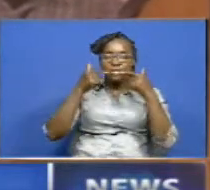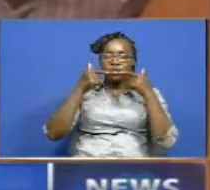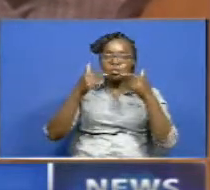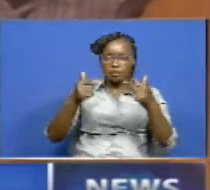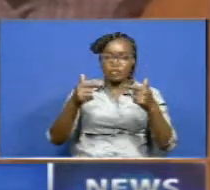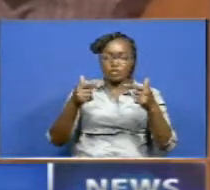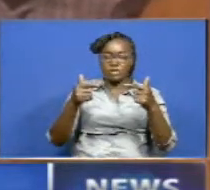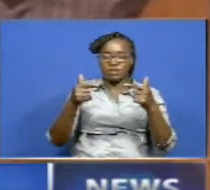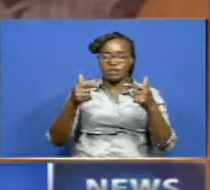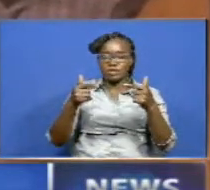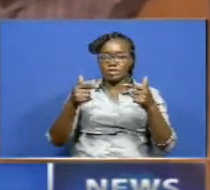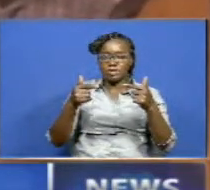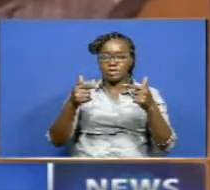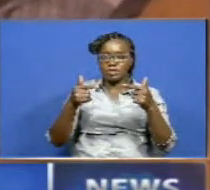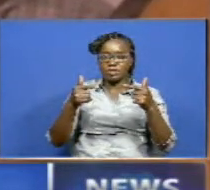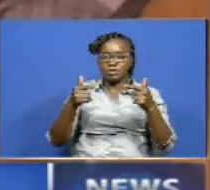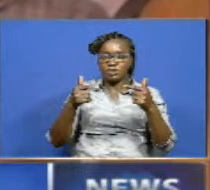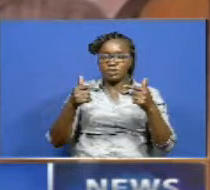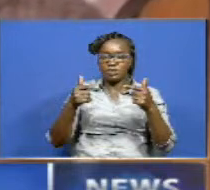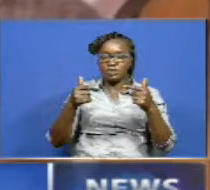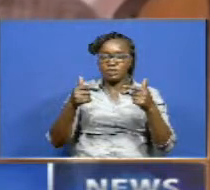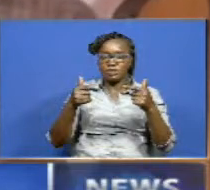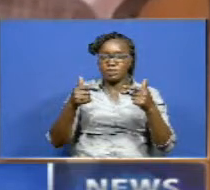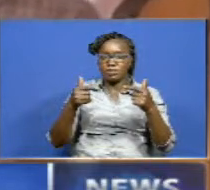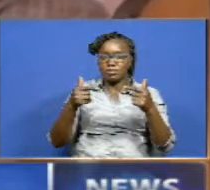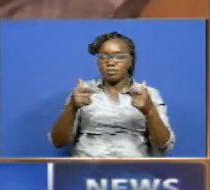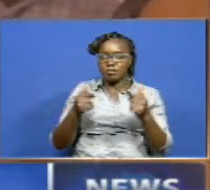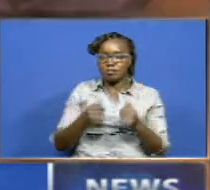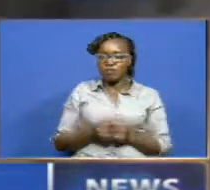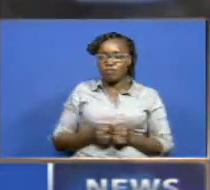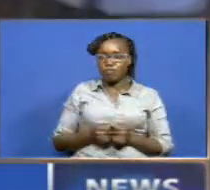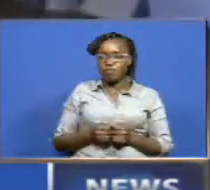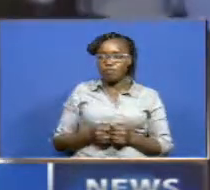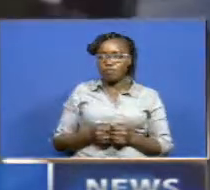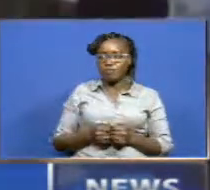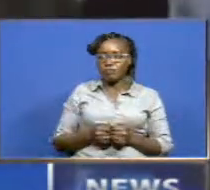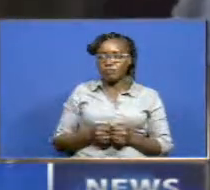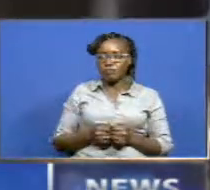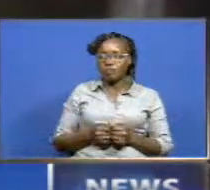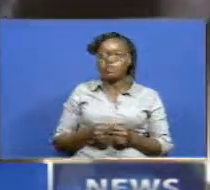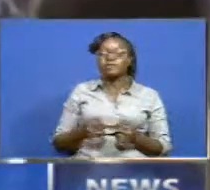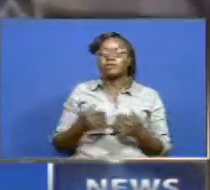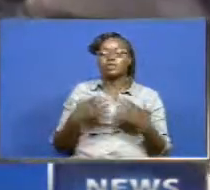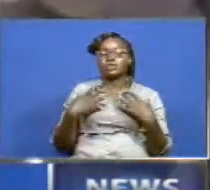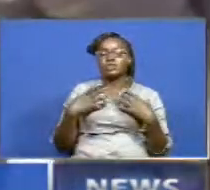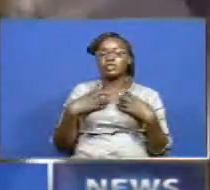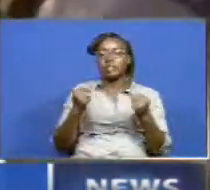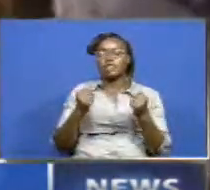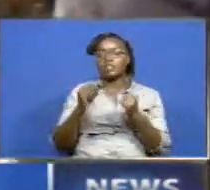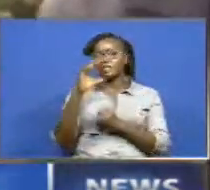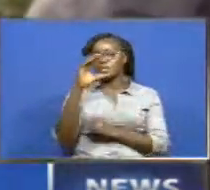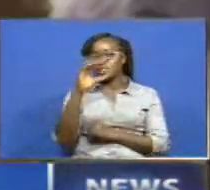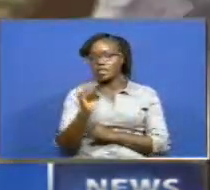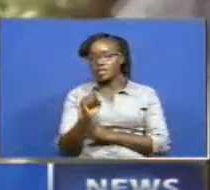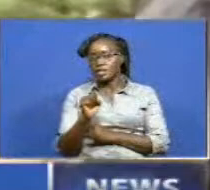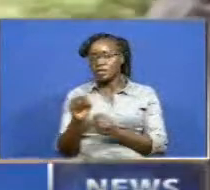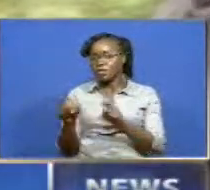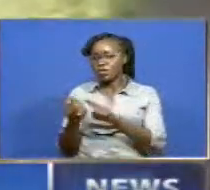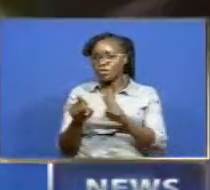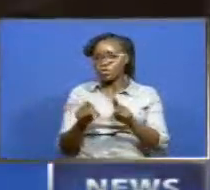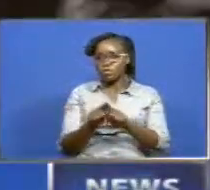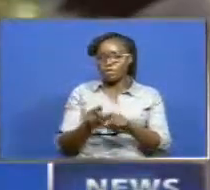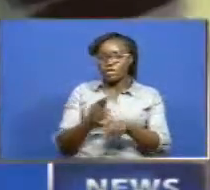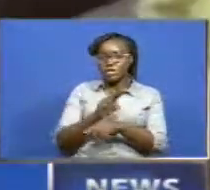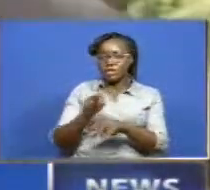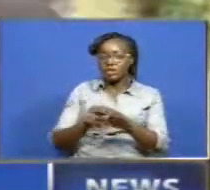therefore take effect on midnight on Saturday. Health Cabinet Secretary Mutahi Kagwe, who doubles up as the